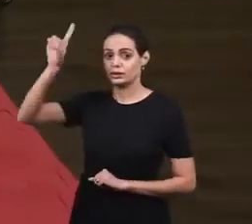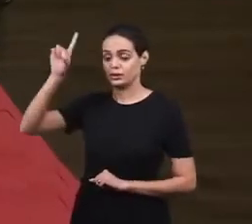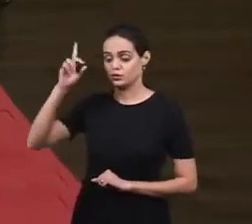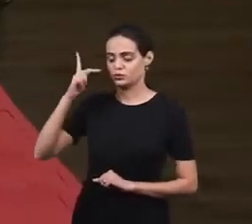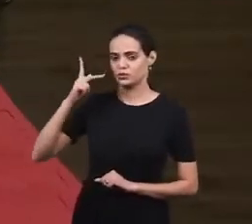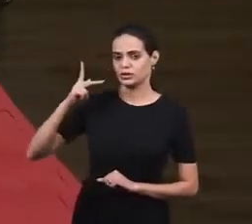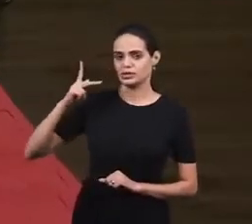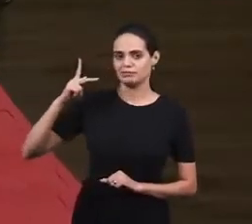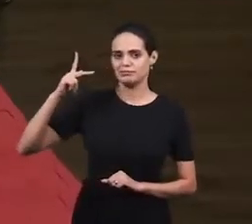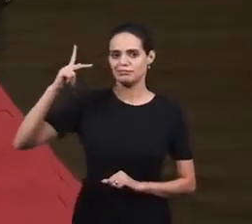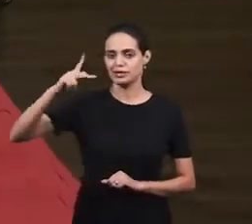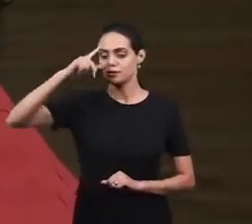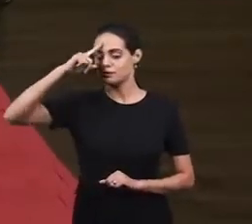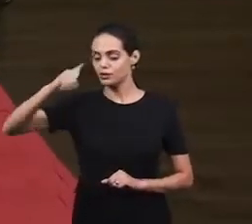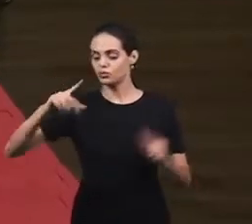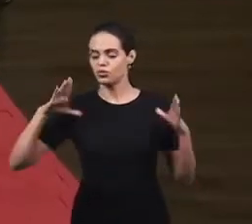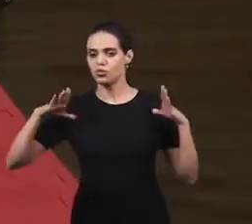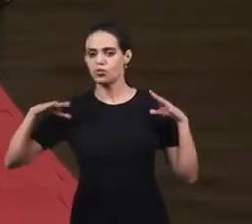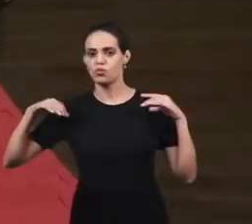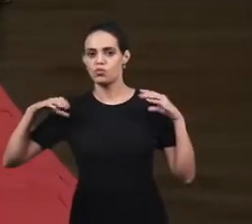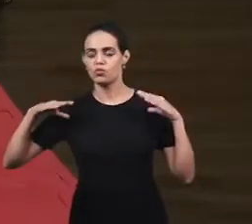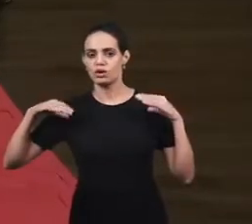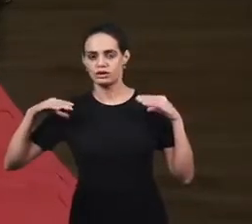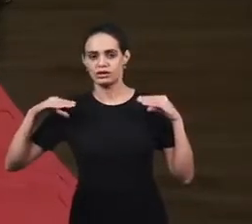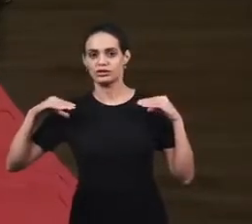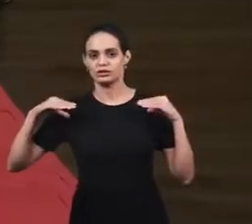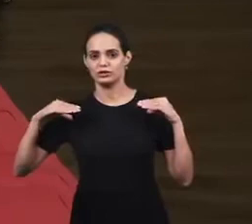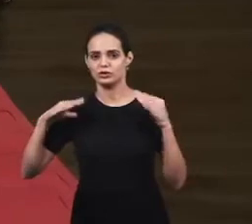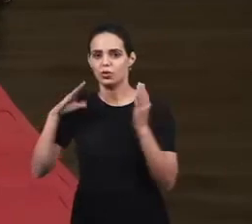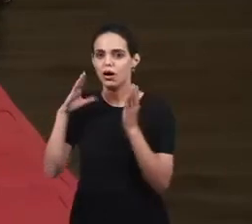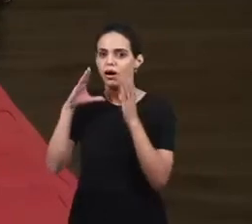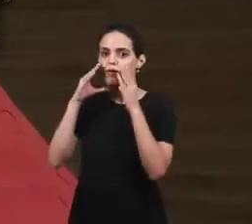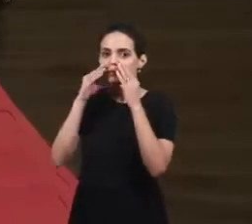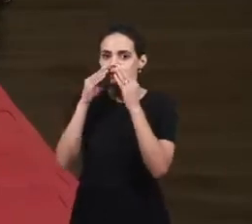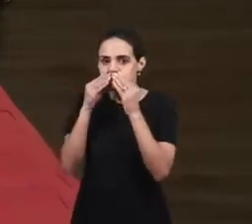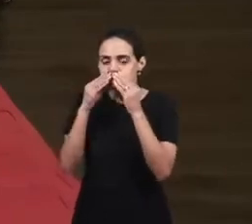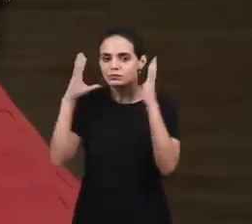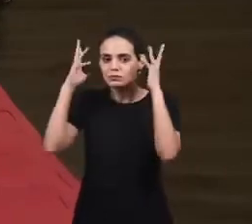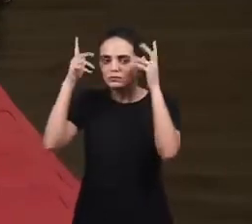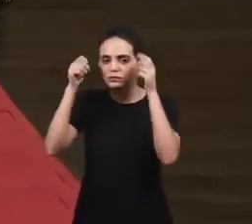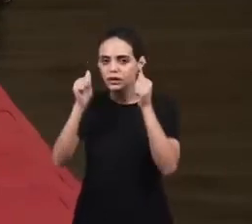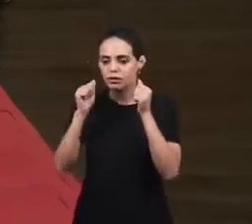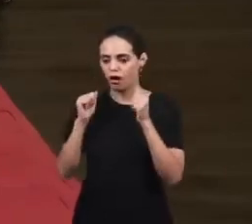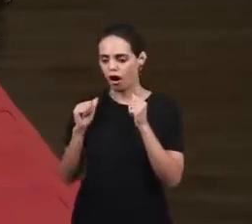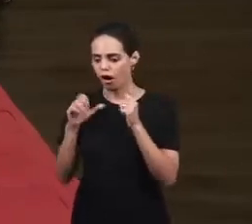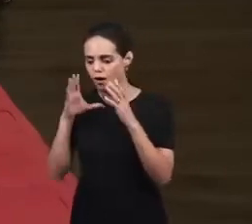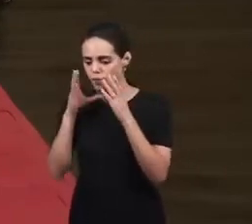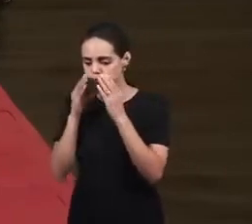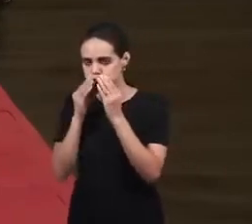an angel from heaven. And he closed the mouth of the lion. Hallelujah.